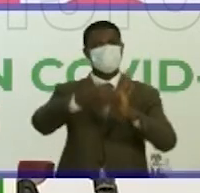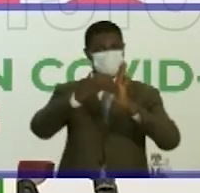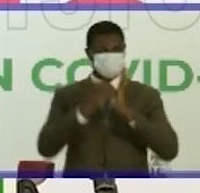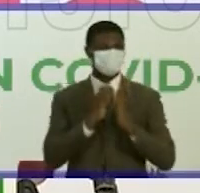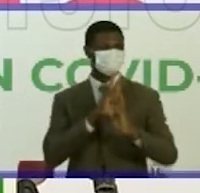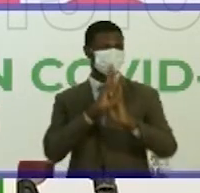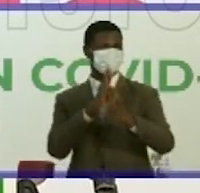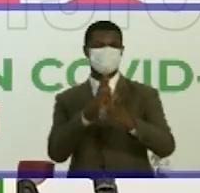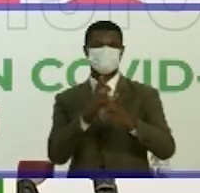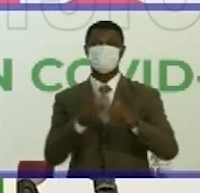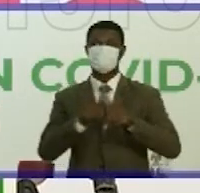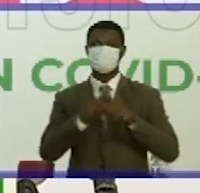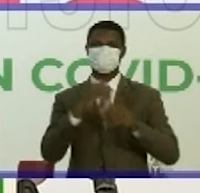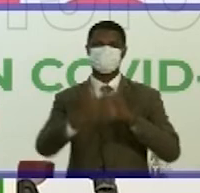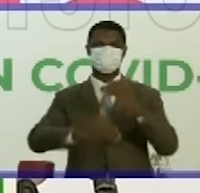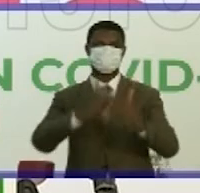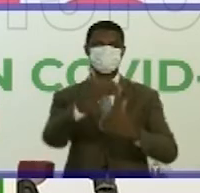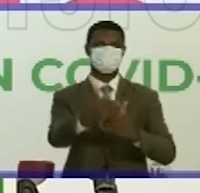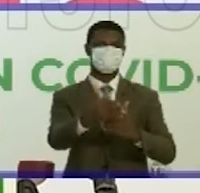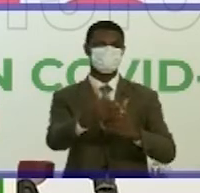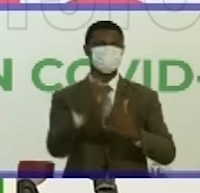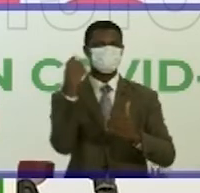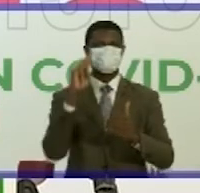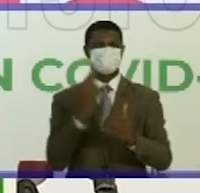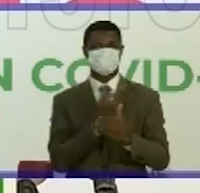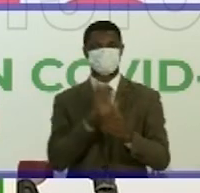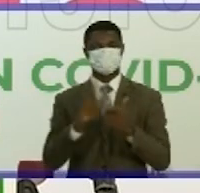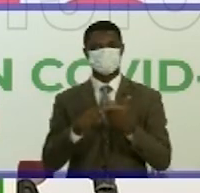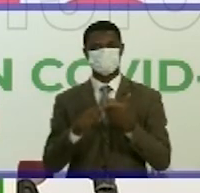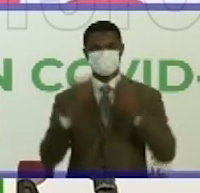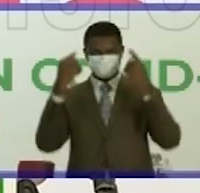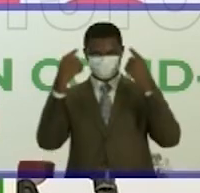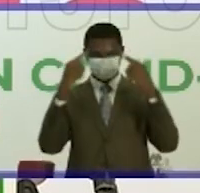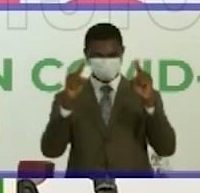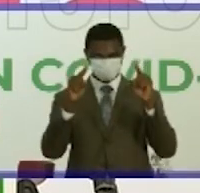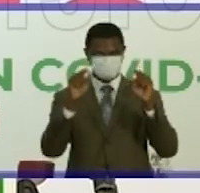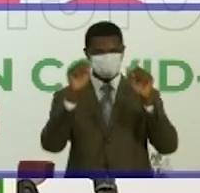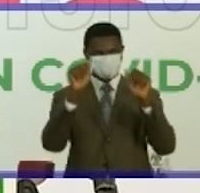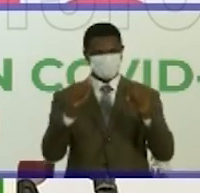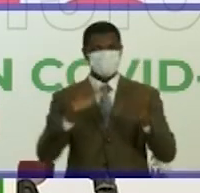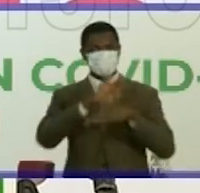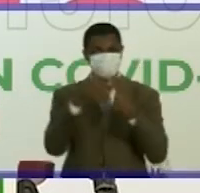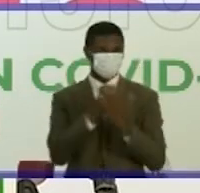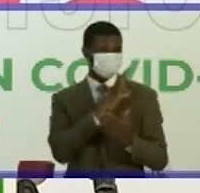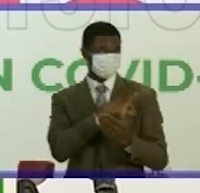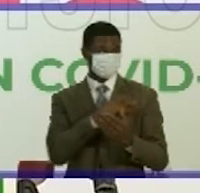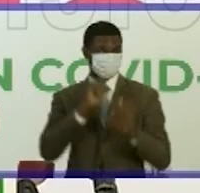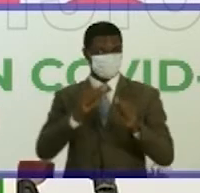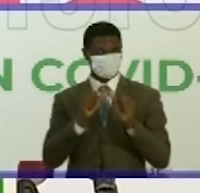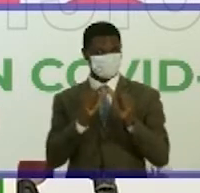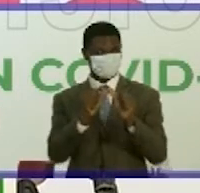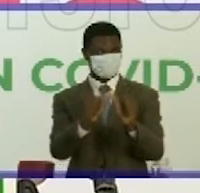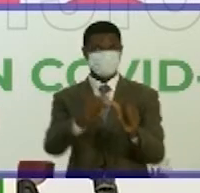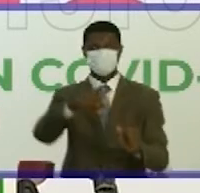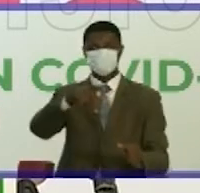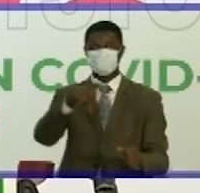the process. To sustain gains already made, therefore, the Presidential Task Force recommended